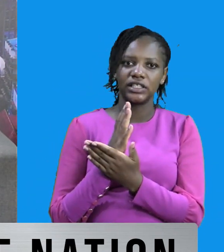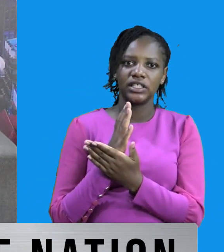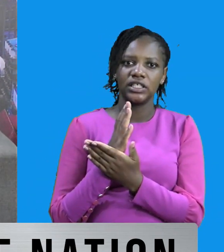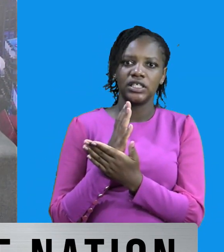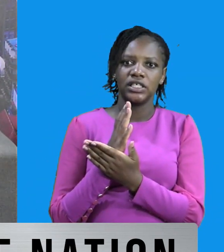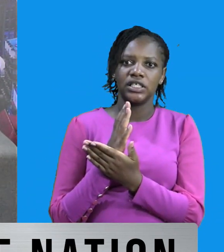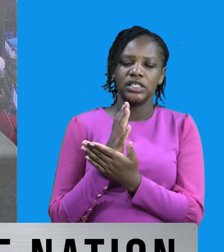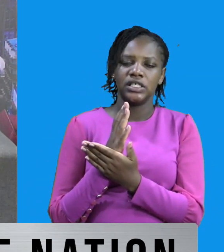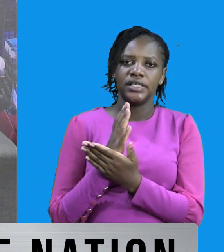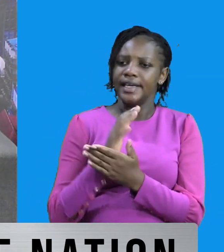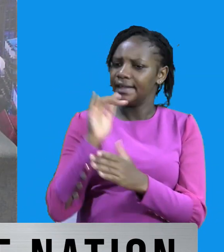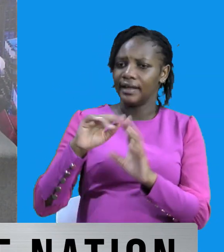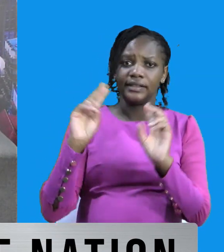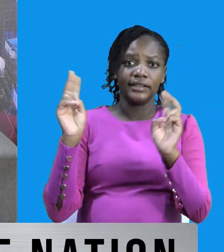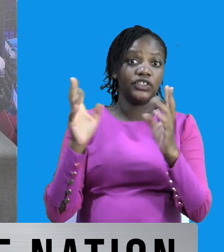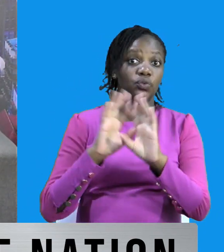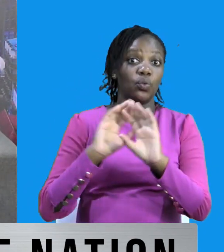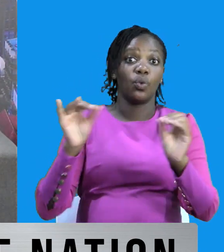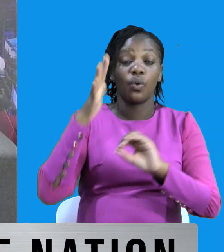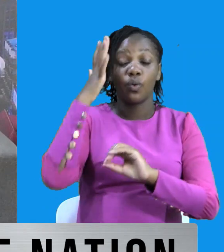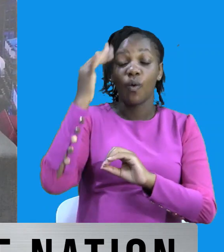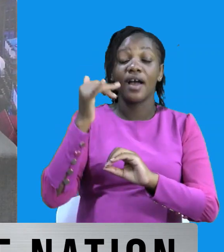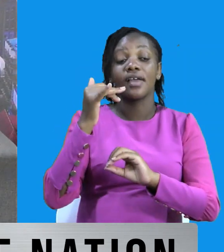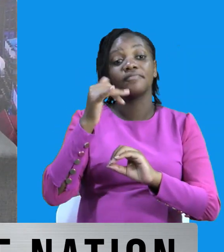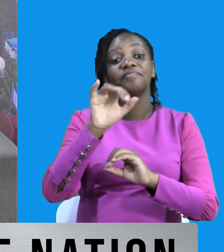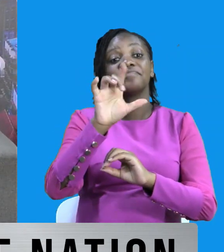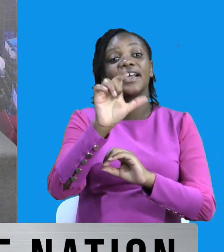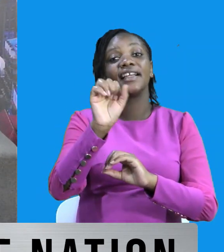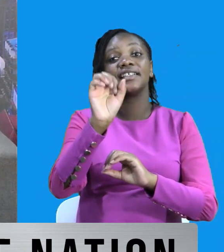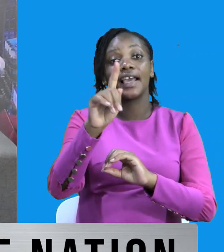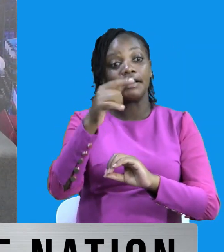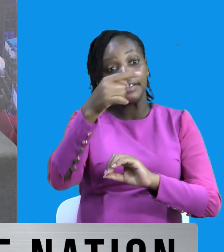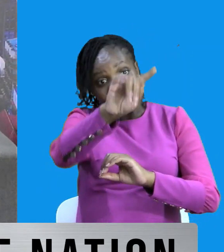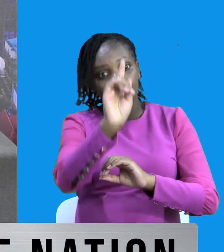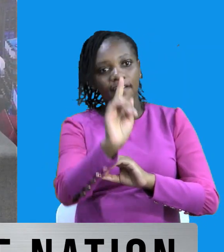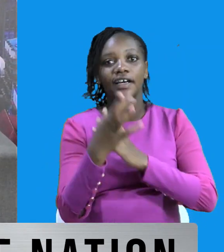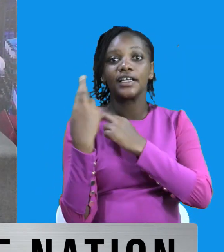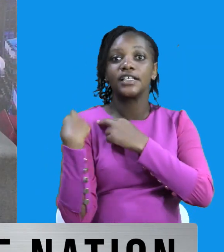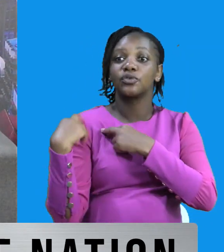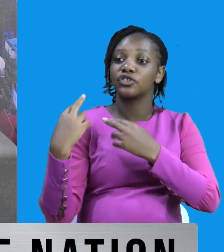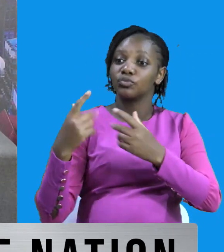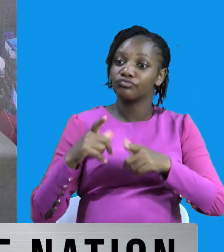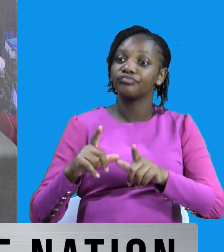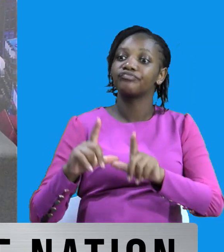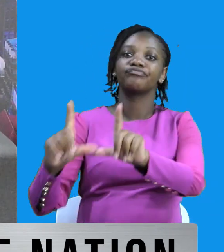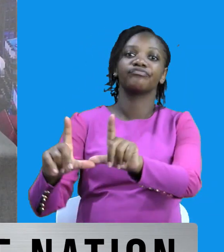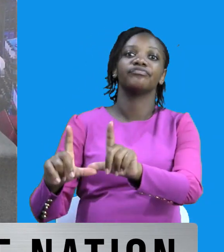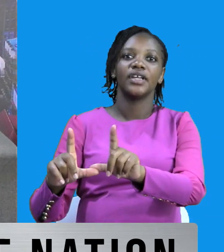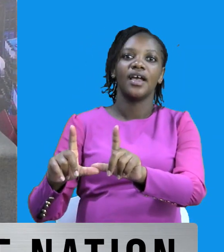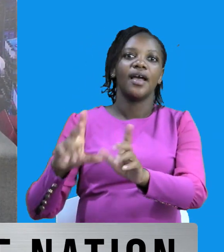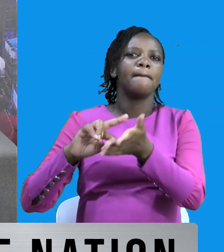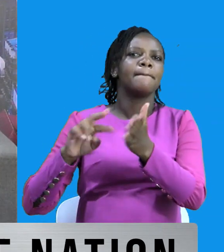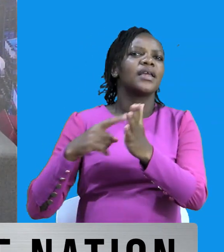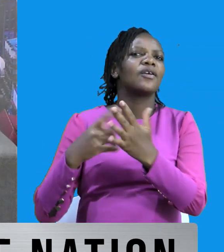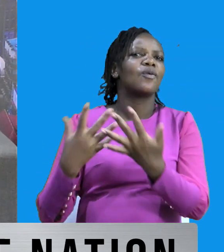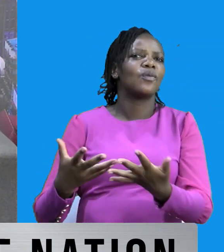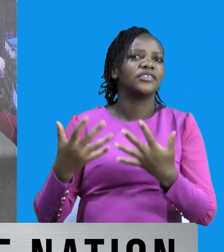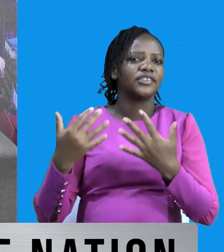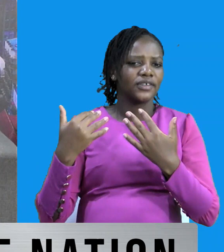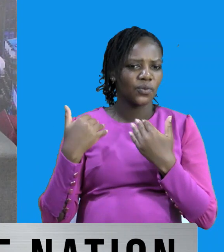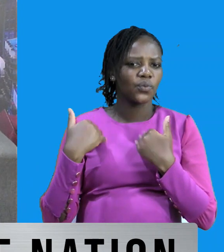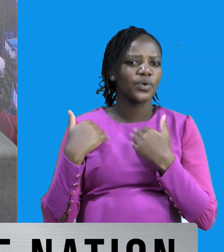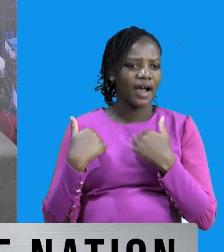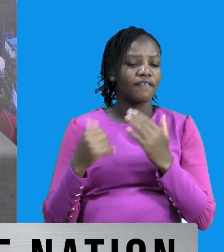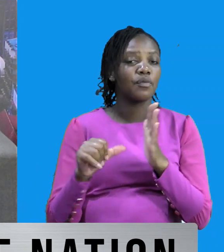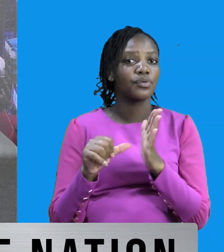considered innocent in that issue, because it is them who give those certifications. Okay. And so it means that there is an indictment